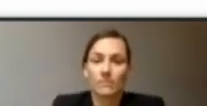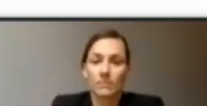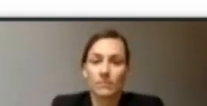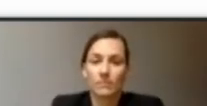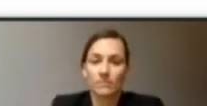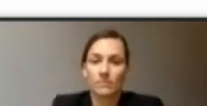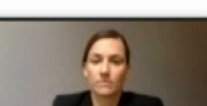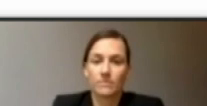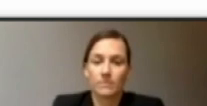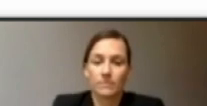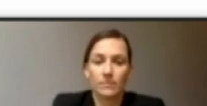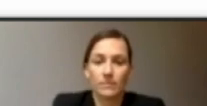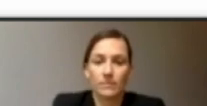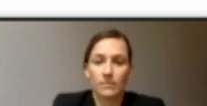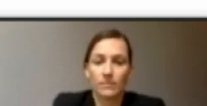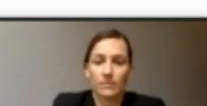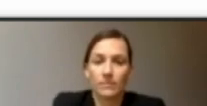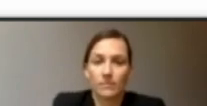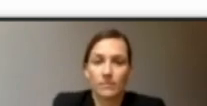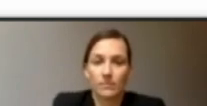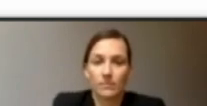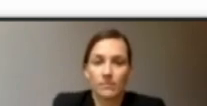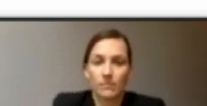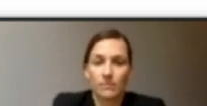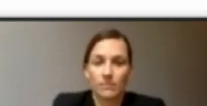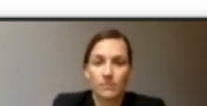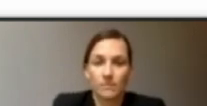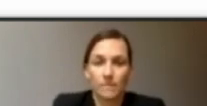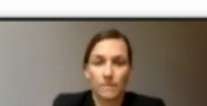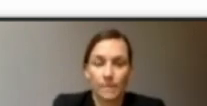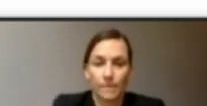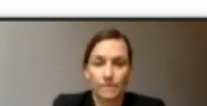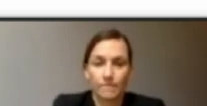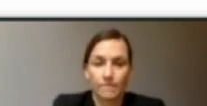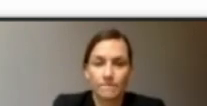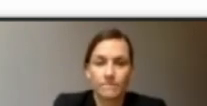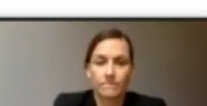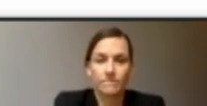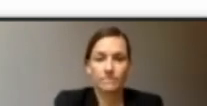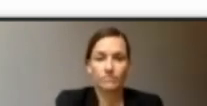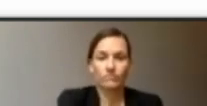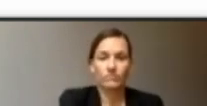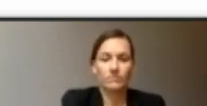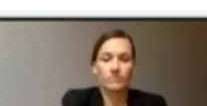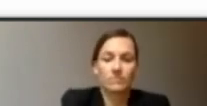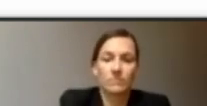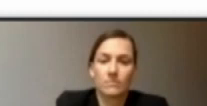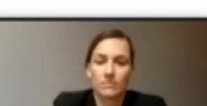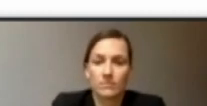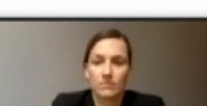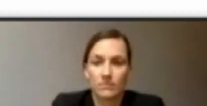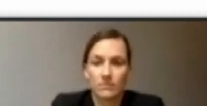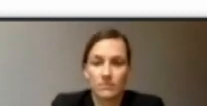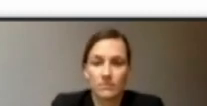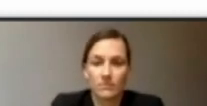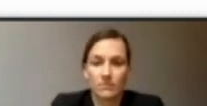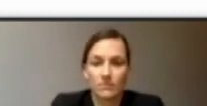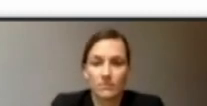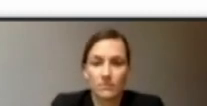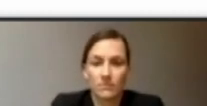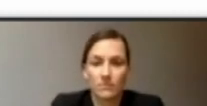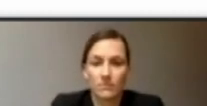hope to identify at least 16 Detroiters who are affected by the pandemic as survivors, caregivers, advocates, or